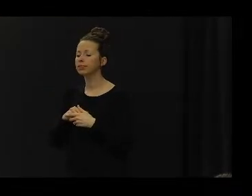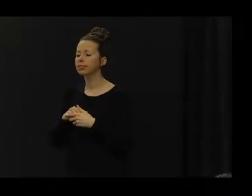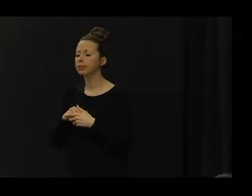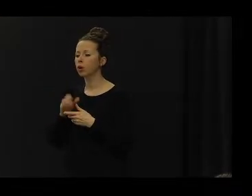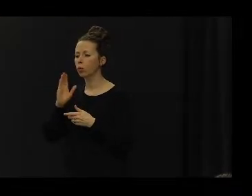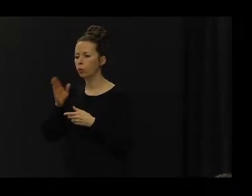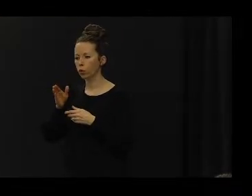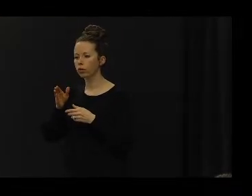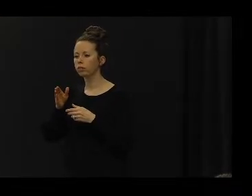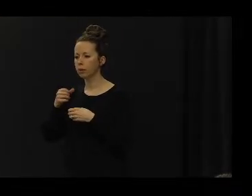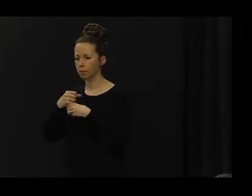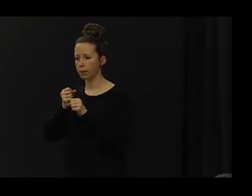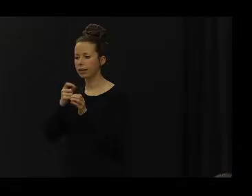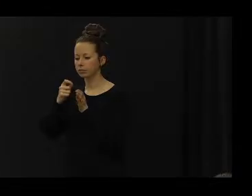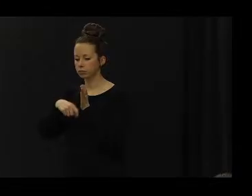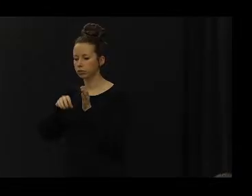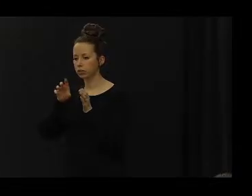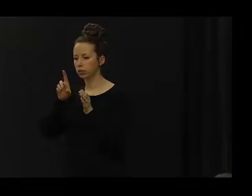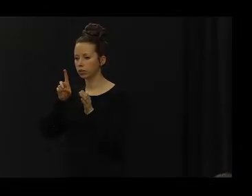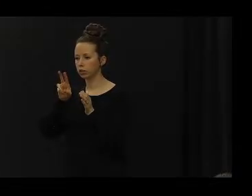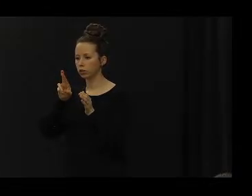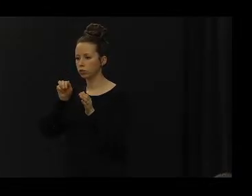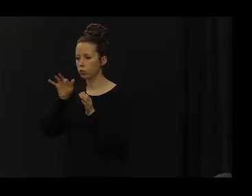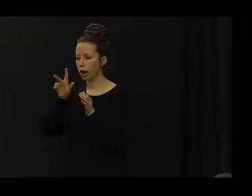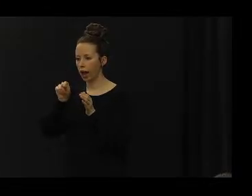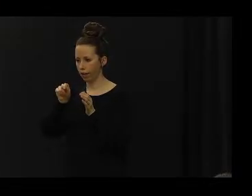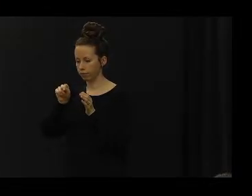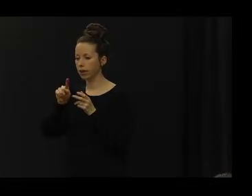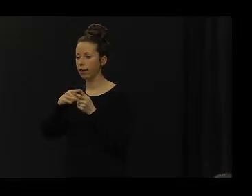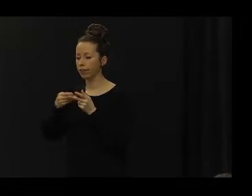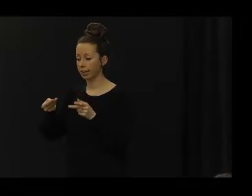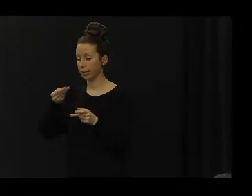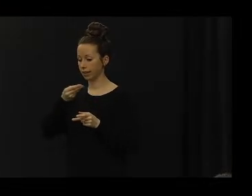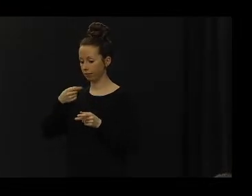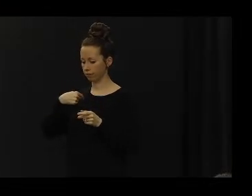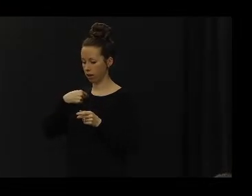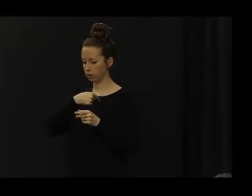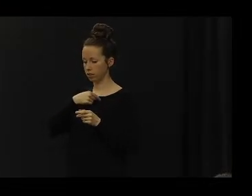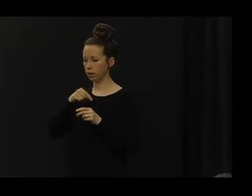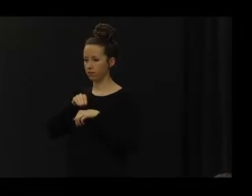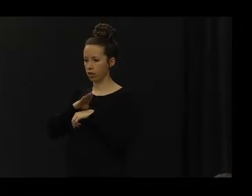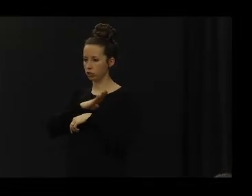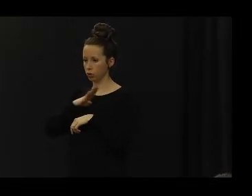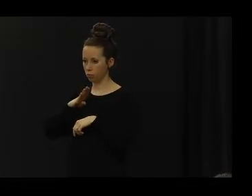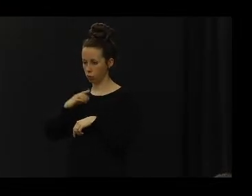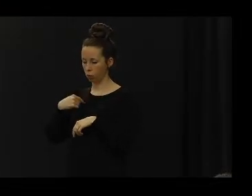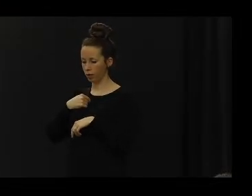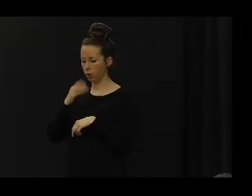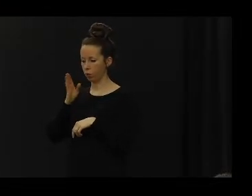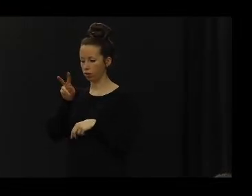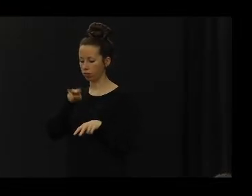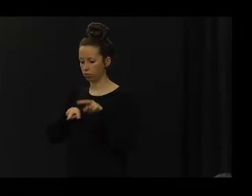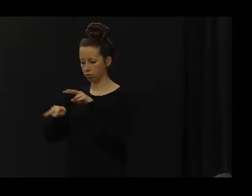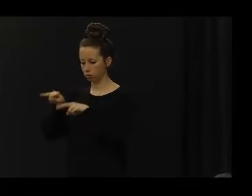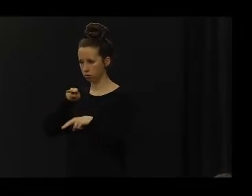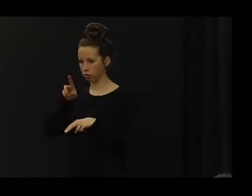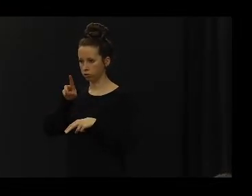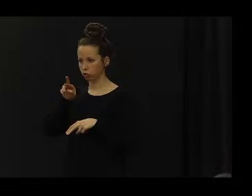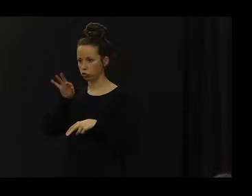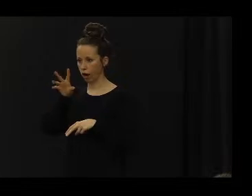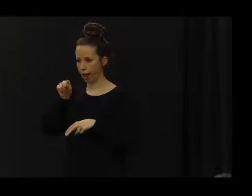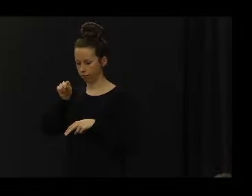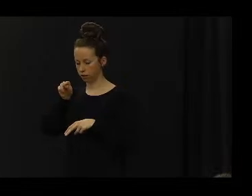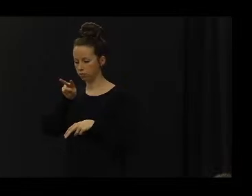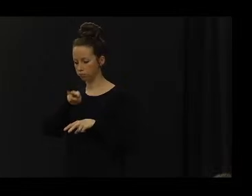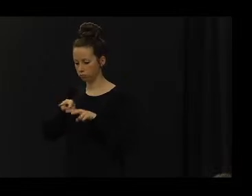We'll make a draft, and then it'll come back to the advisory board, whereby we'll take a look at the draft that's been made, and